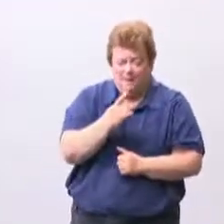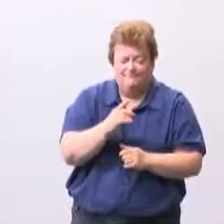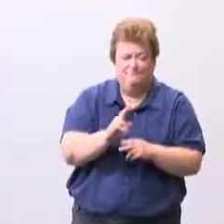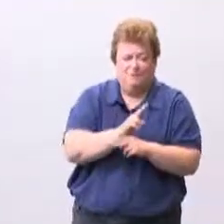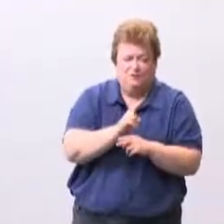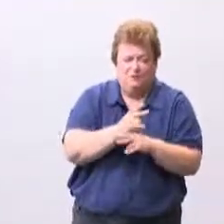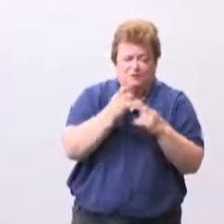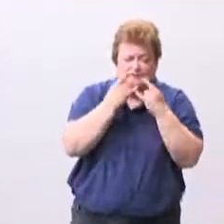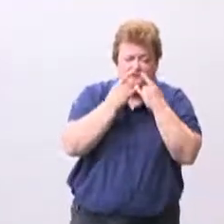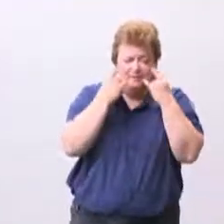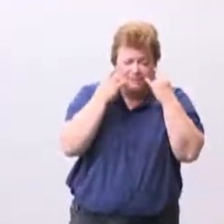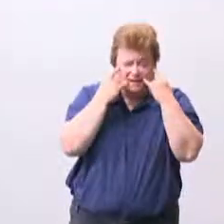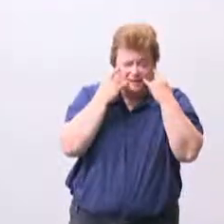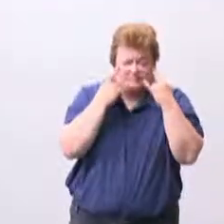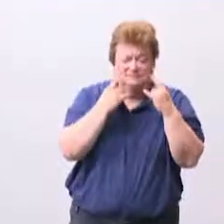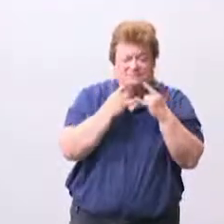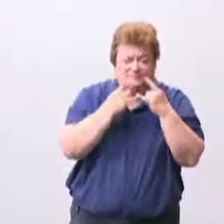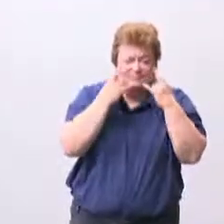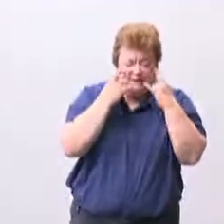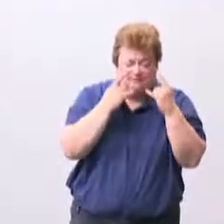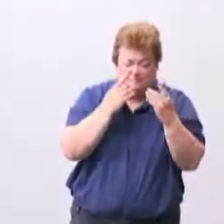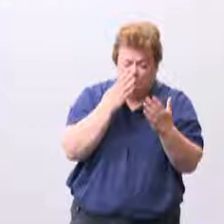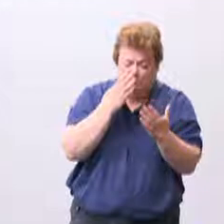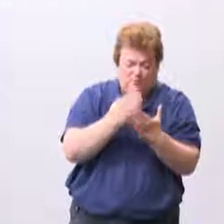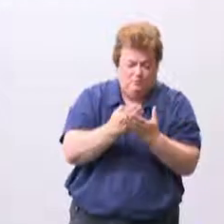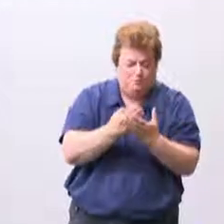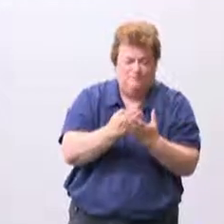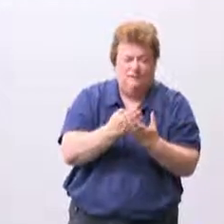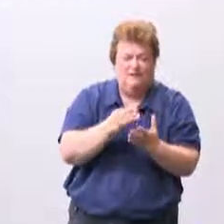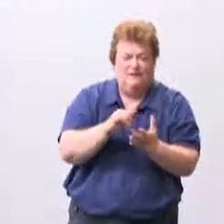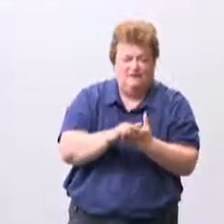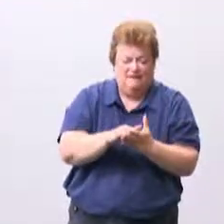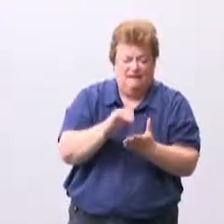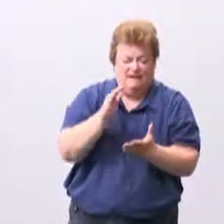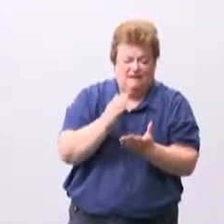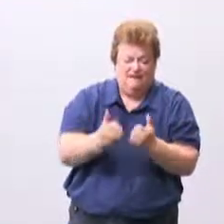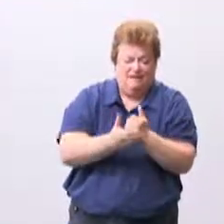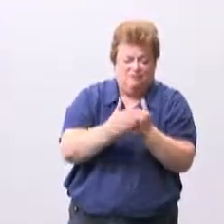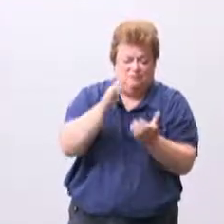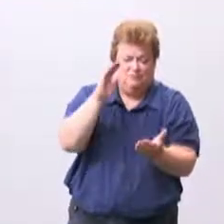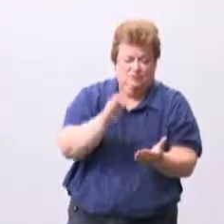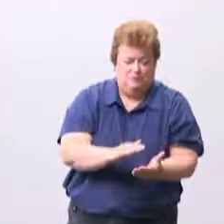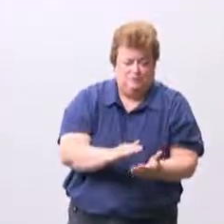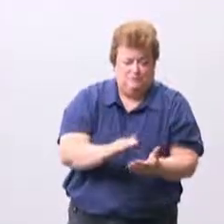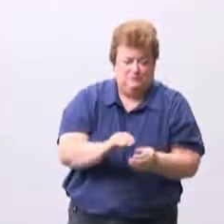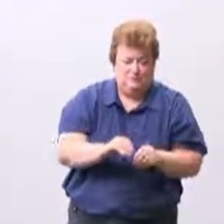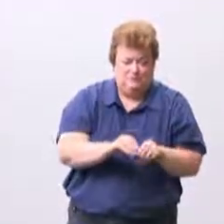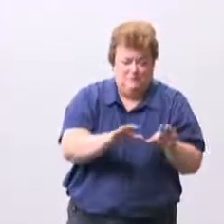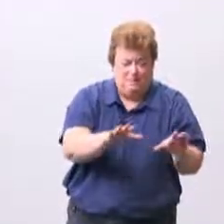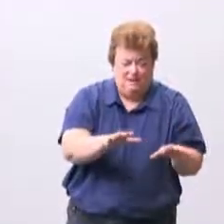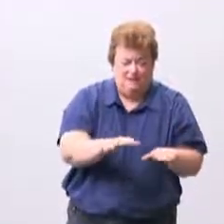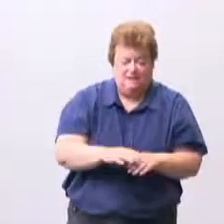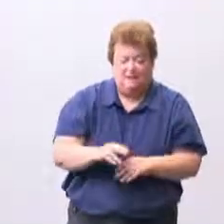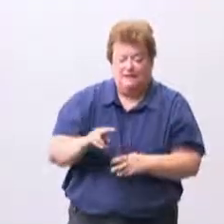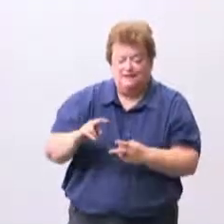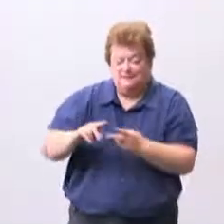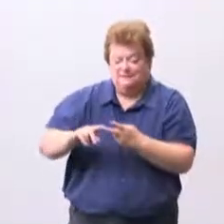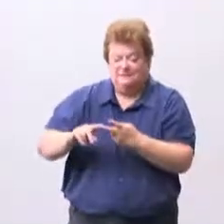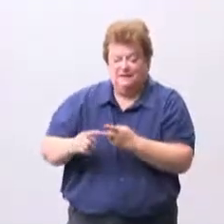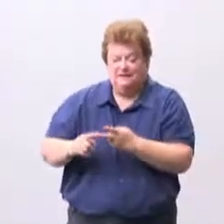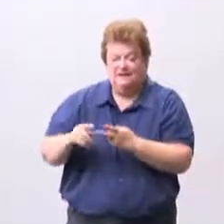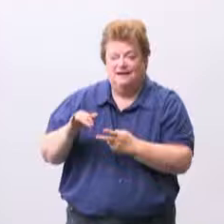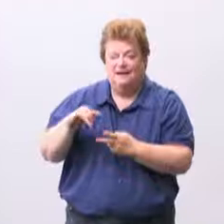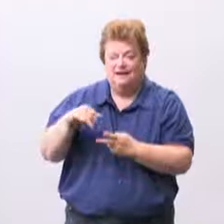masks. Masking is a proven strategy that reduces the spread of the virus. The second strategy is a safe